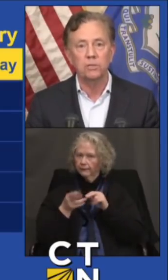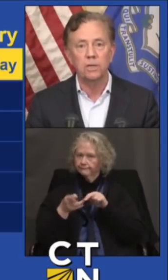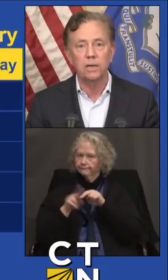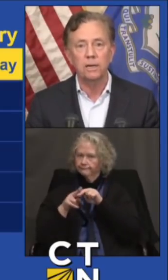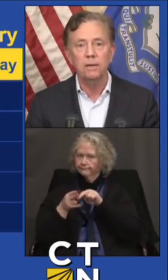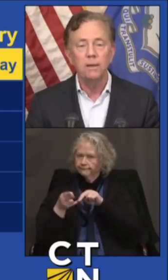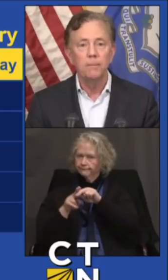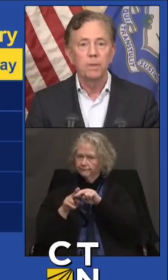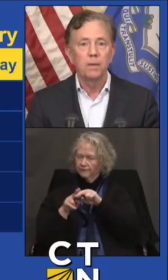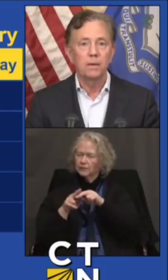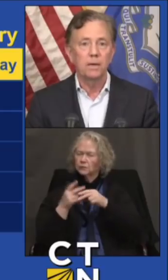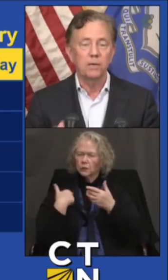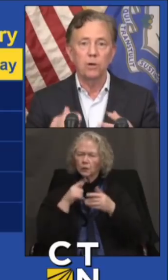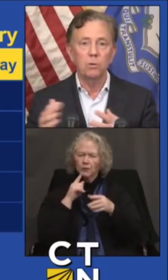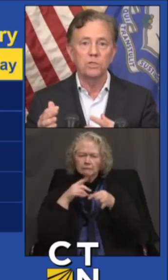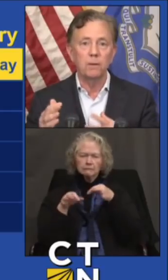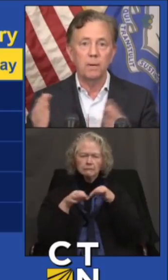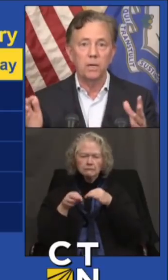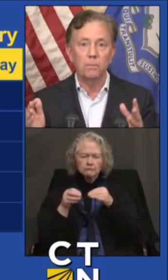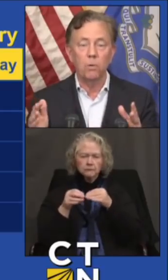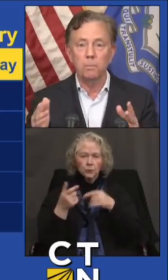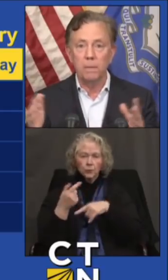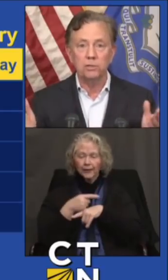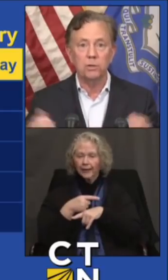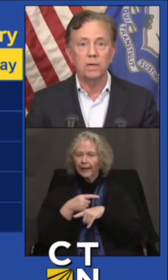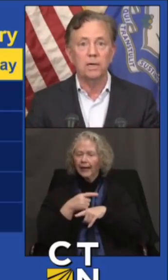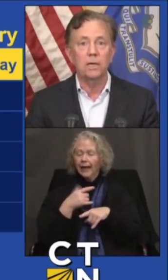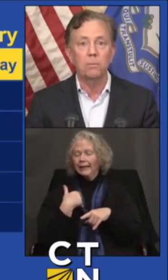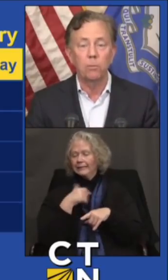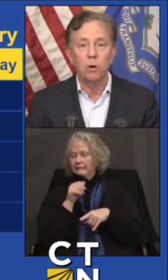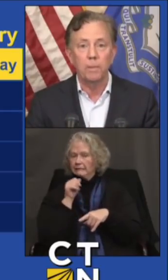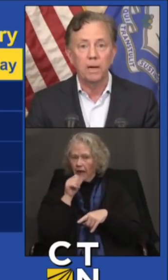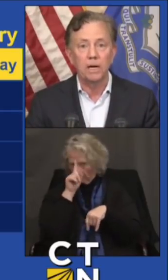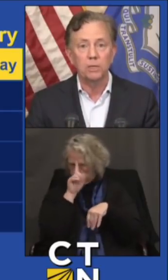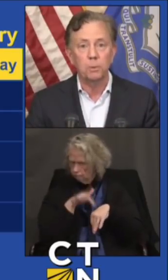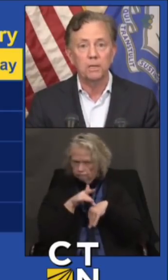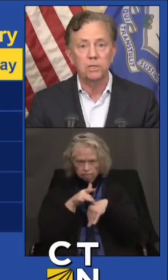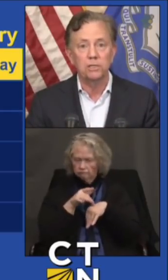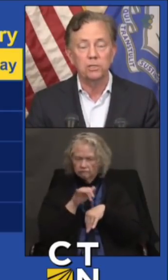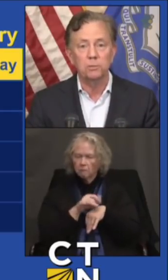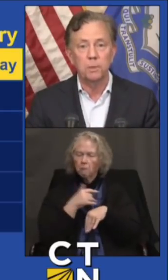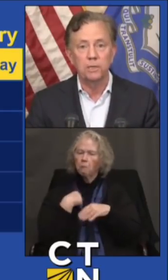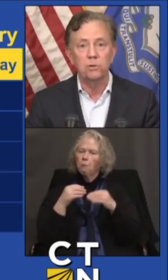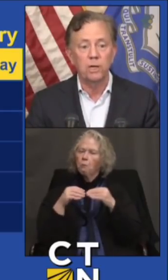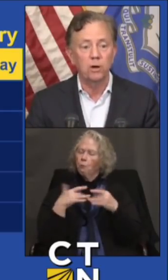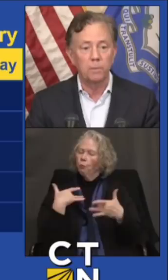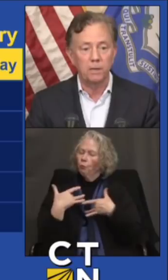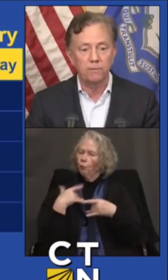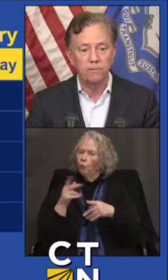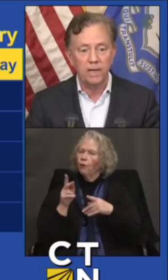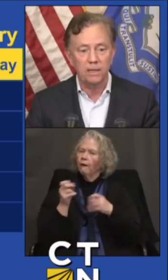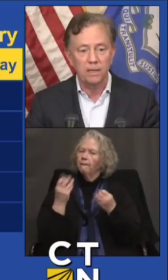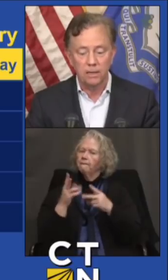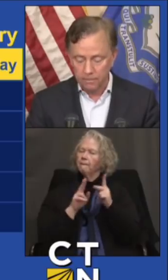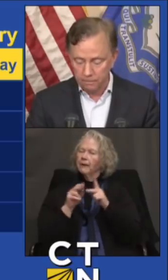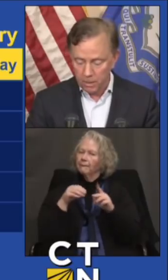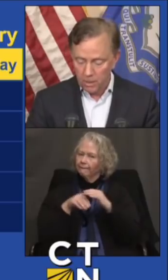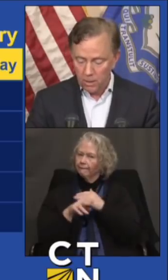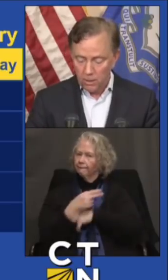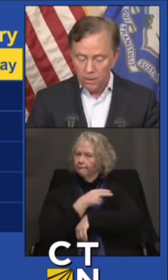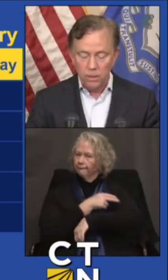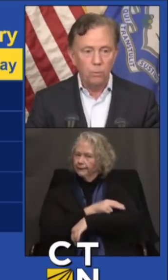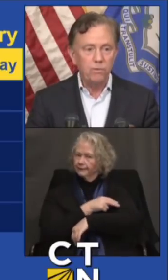little bit today. It's not my number one metric. I care more about hospitalizations, but I do care about the fact